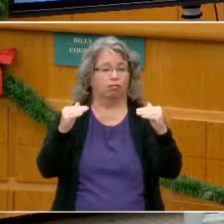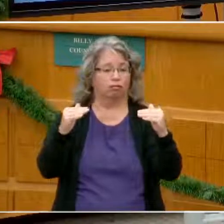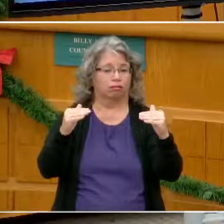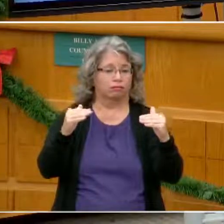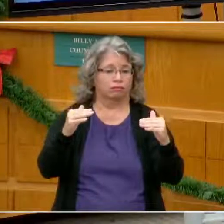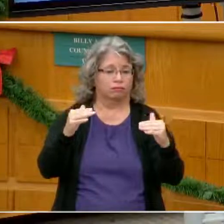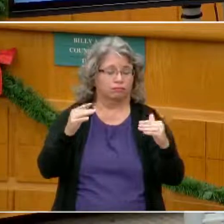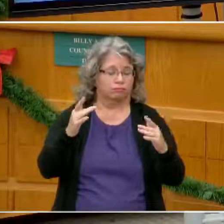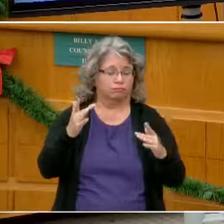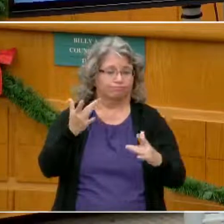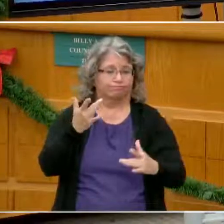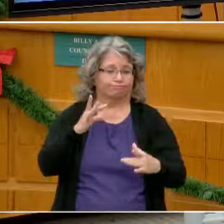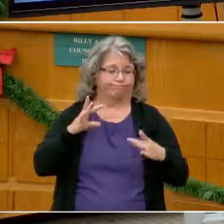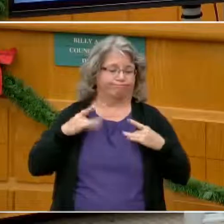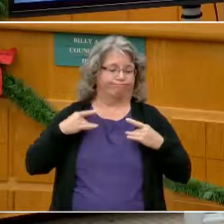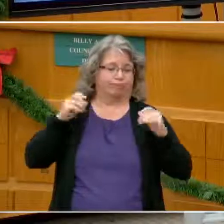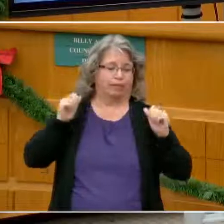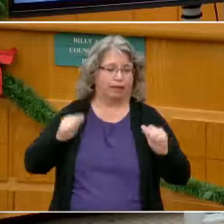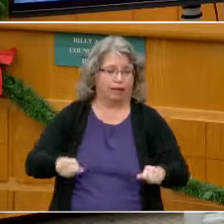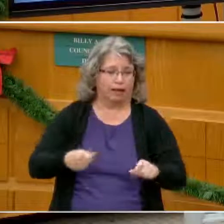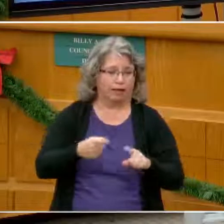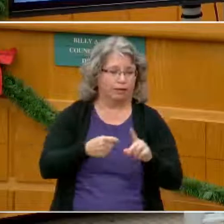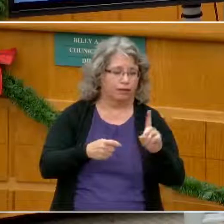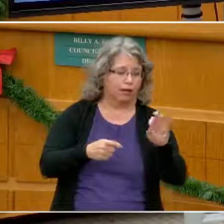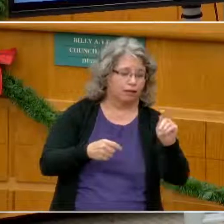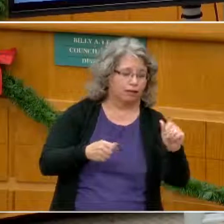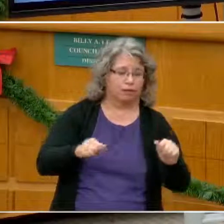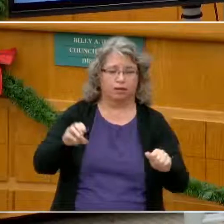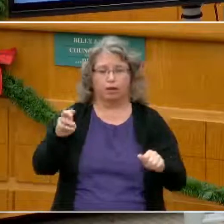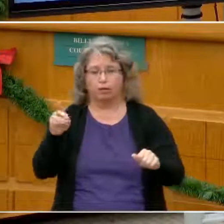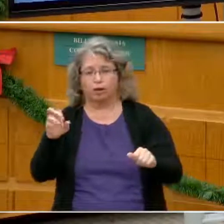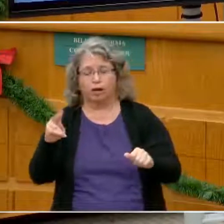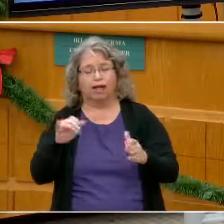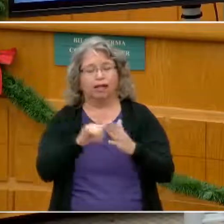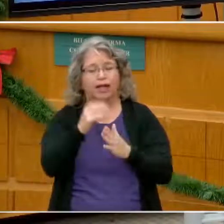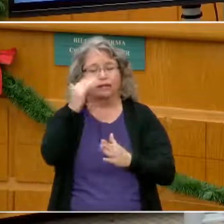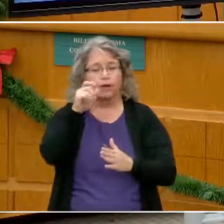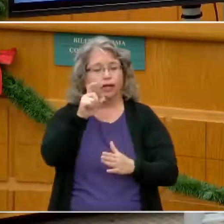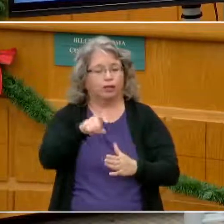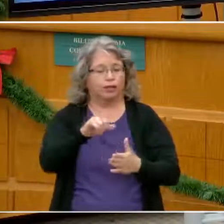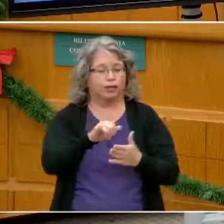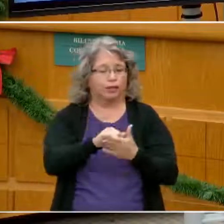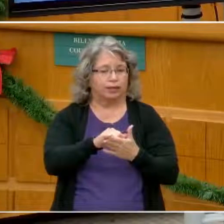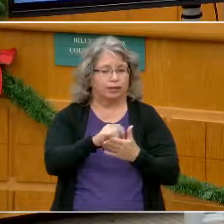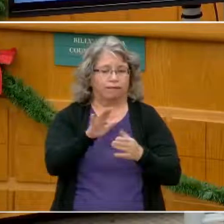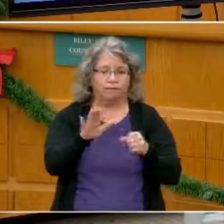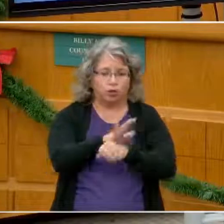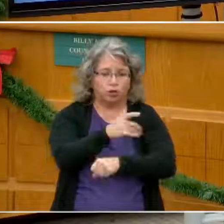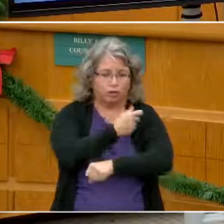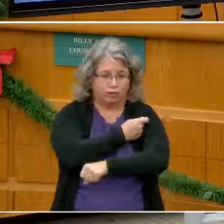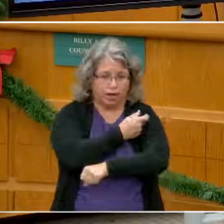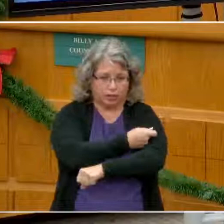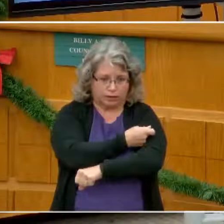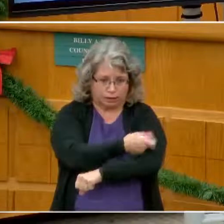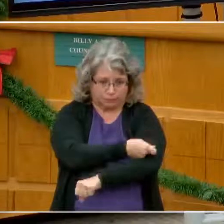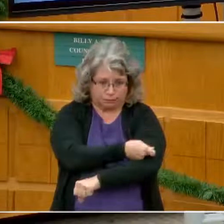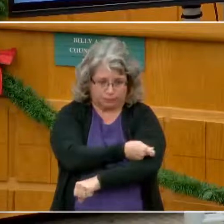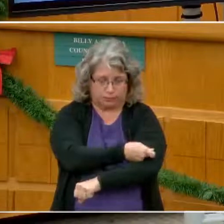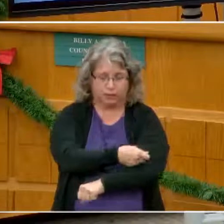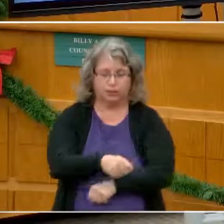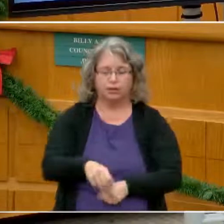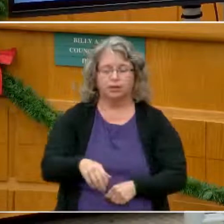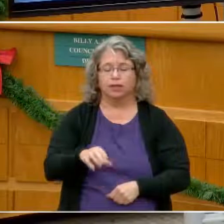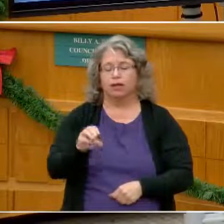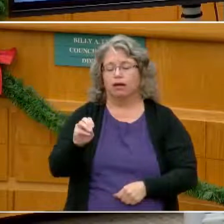one of the reasons why you need that booster shot to get your antibody levels up and get your immune system back boosted up. So ultimately,